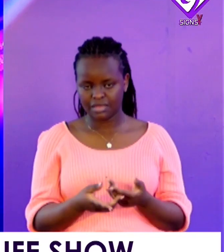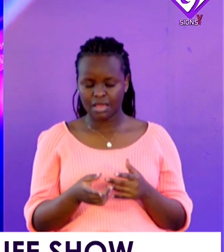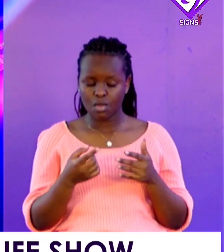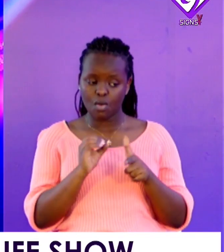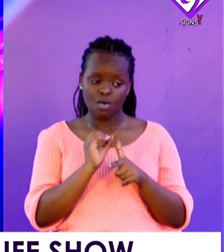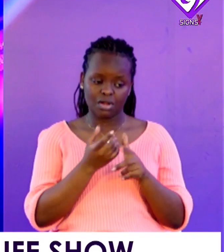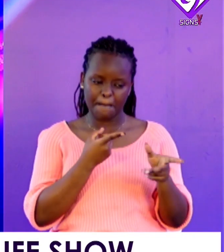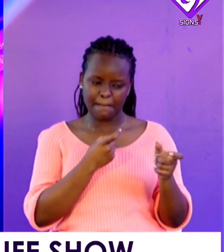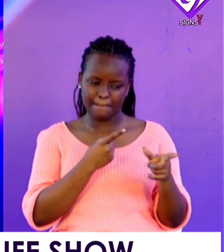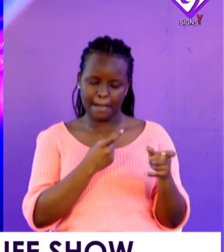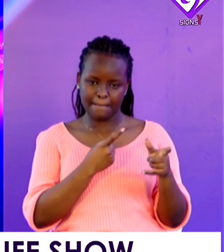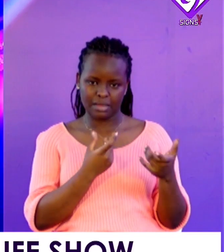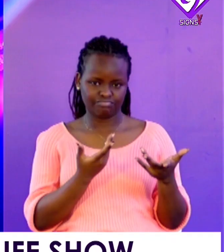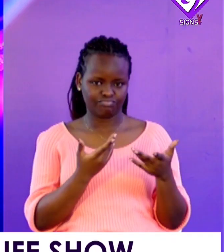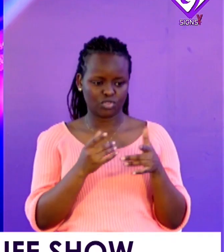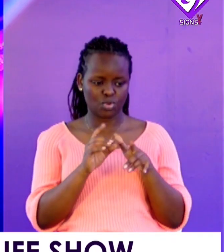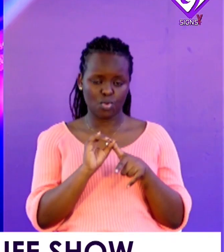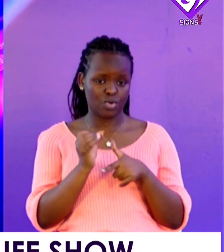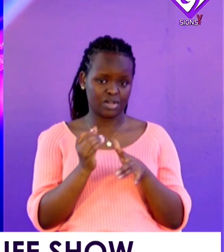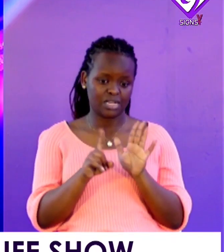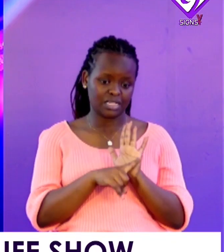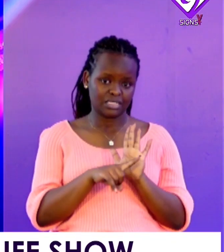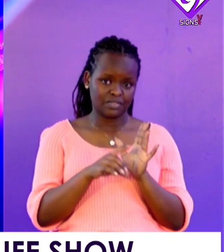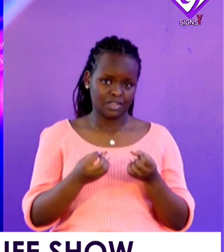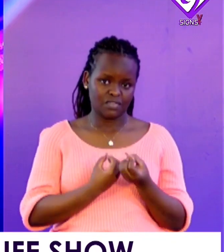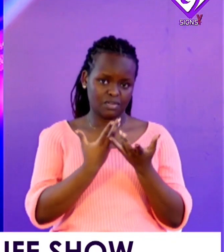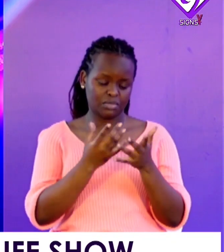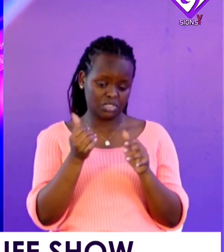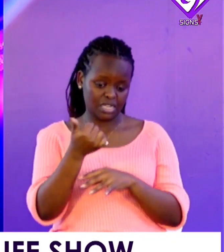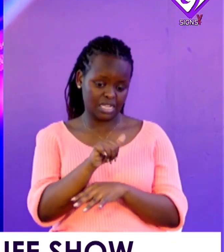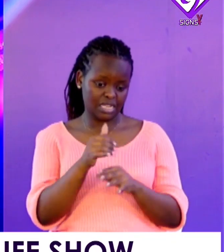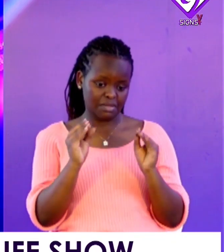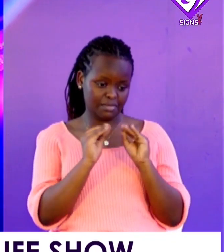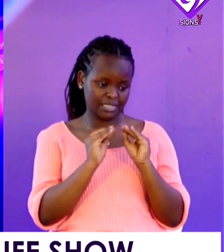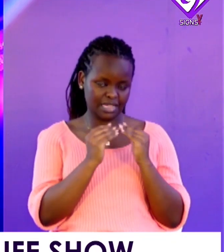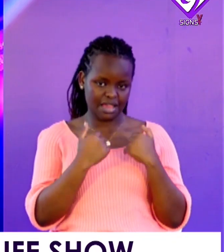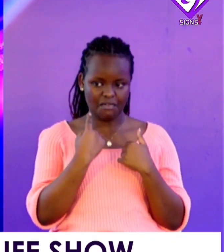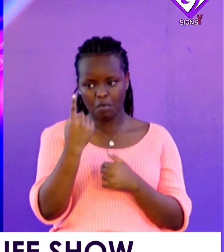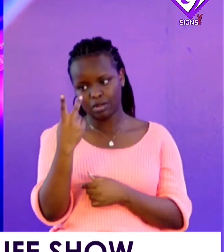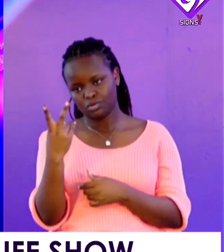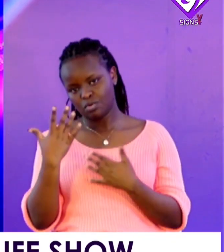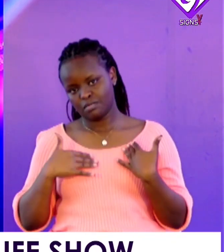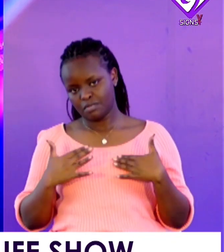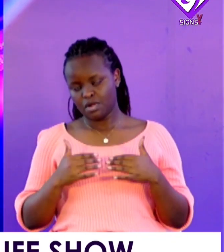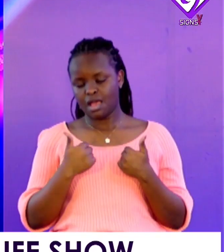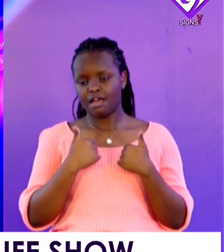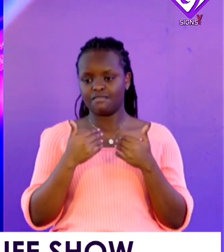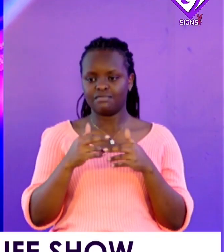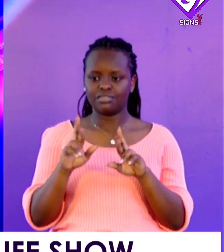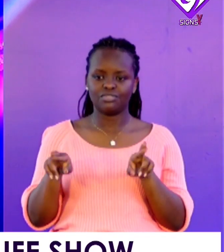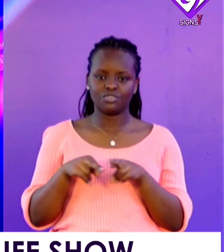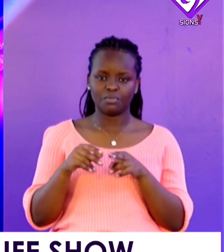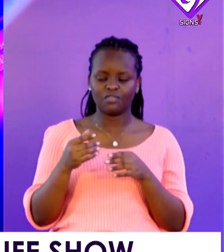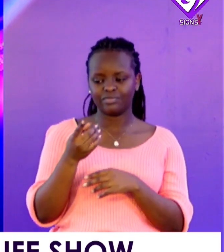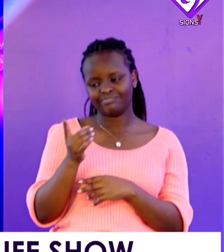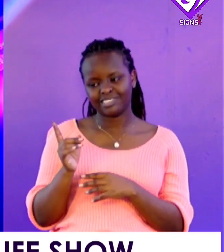give negative information. But in any gathering where there is one or two, there is room for such